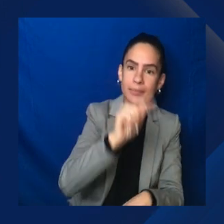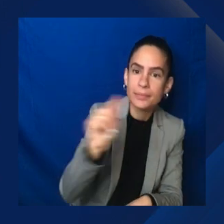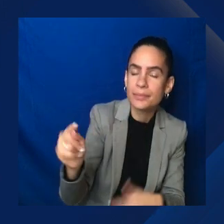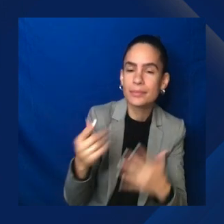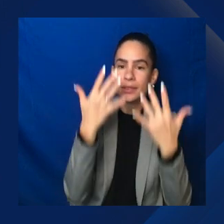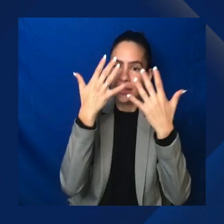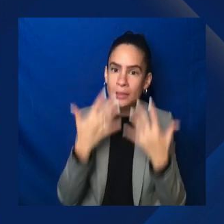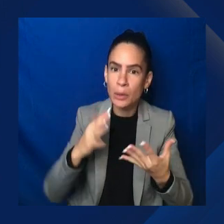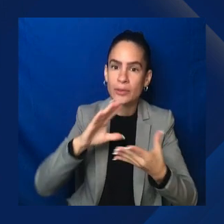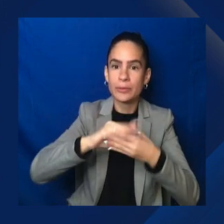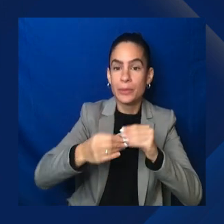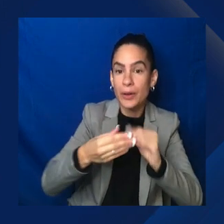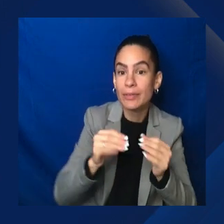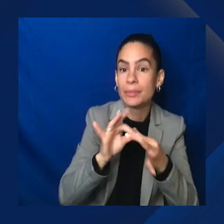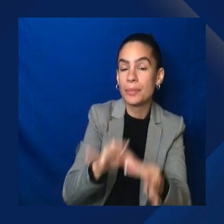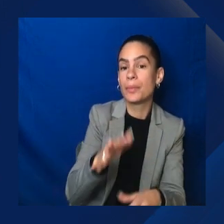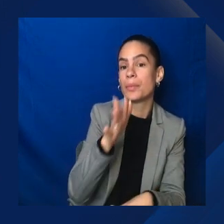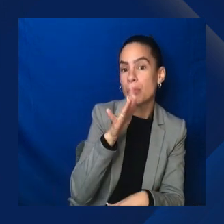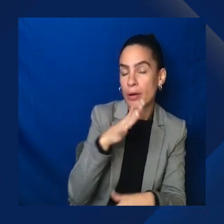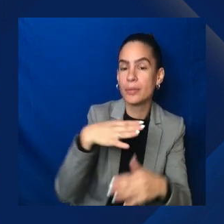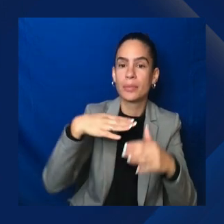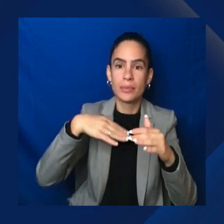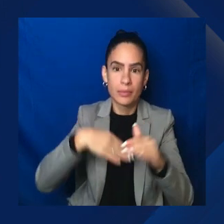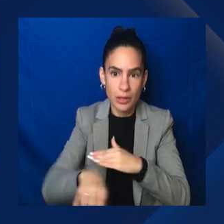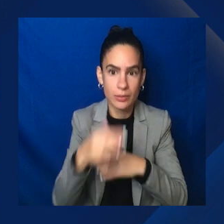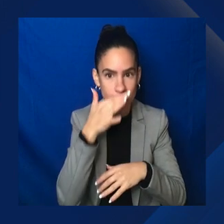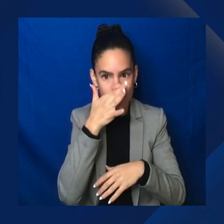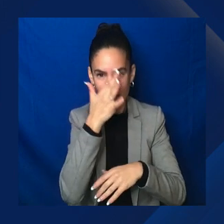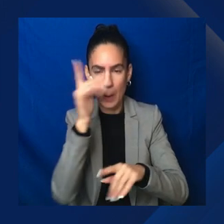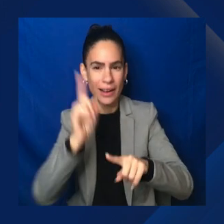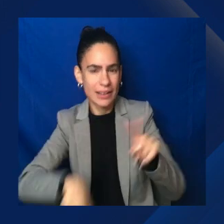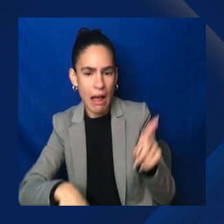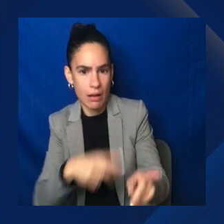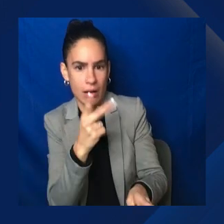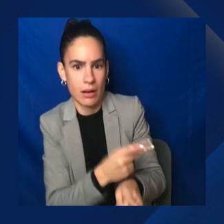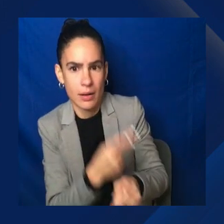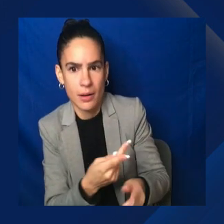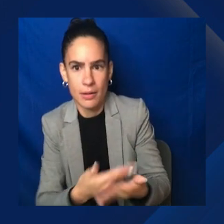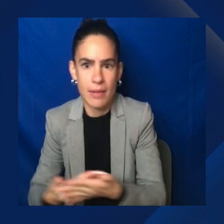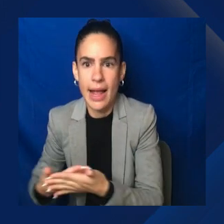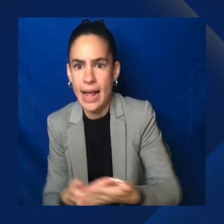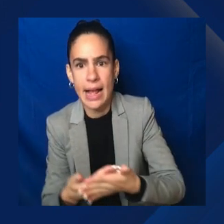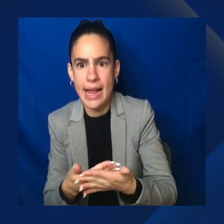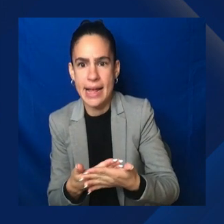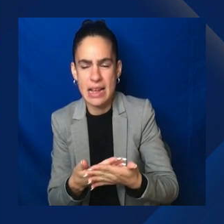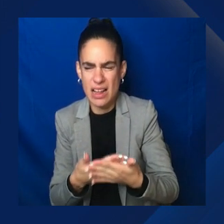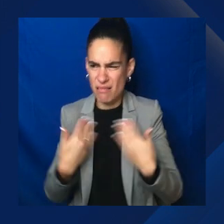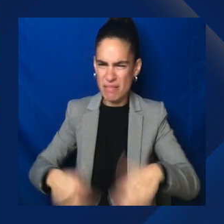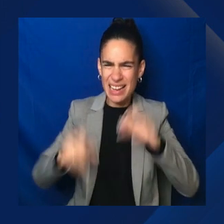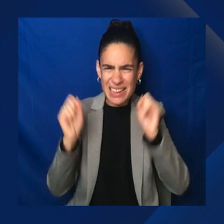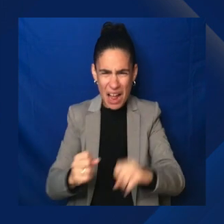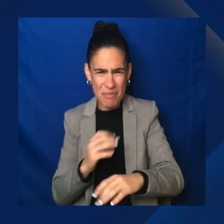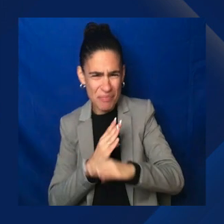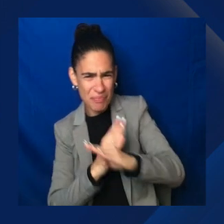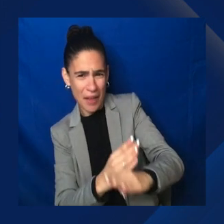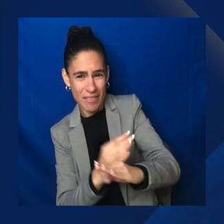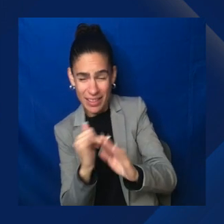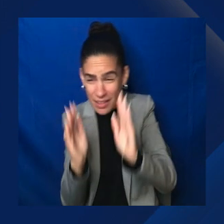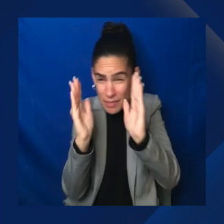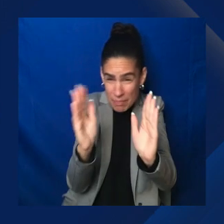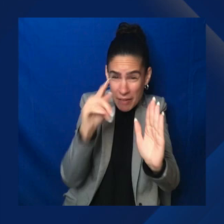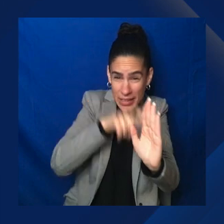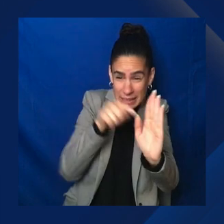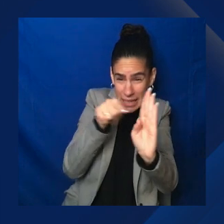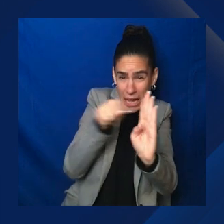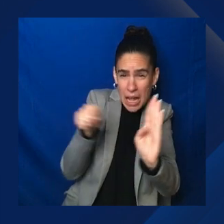their children, things that were preventable. Yeah. And that time is crucial. So I think that's going to have such an impact to be able to